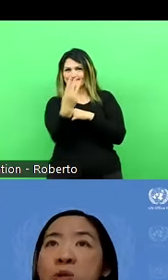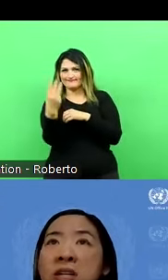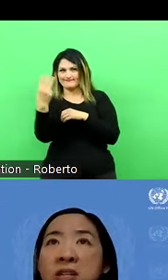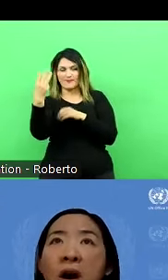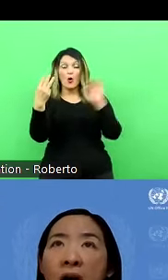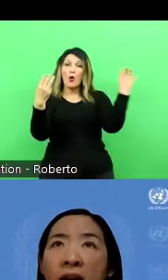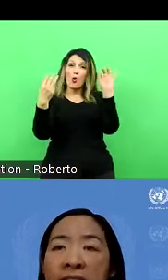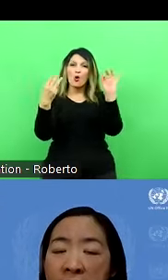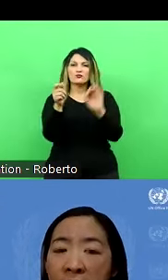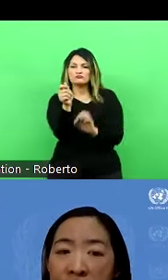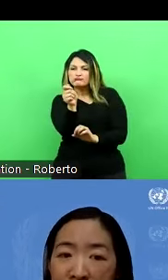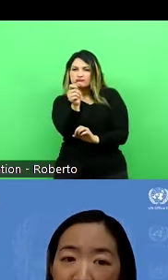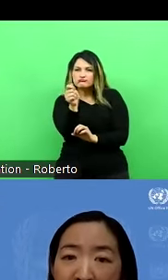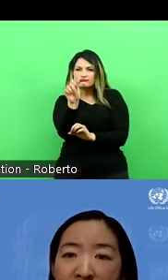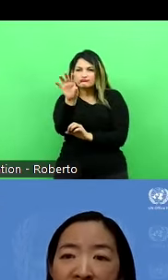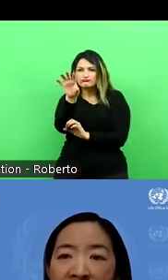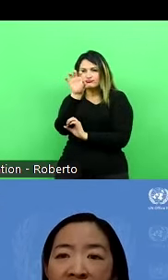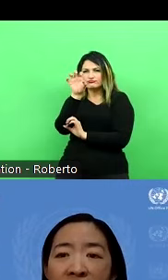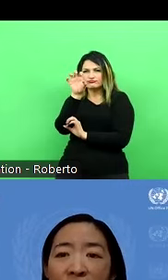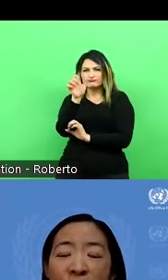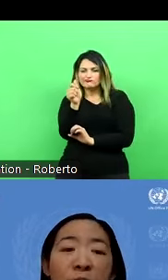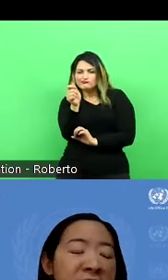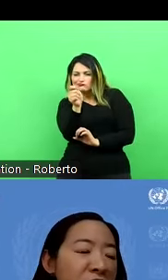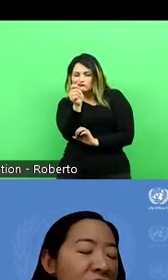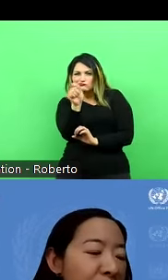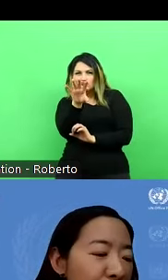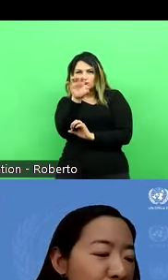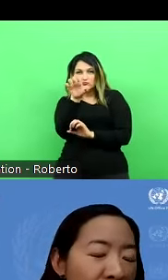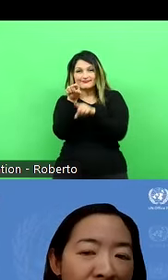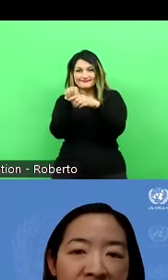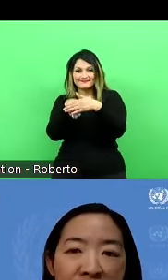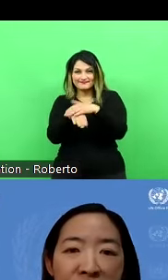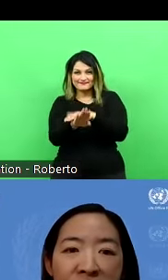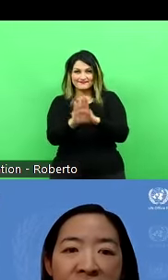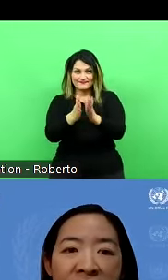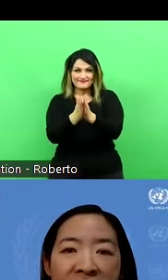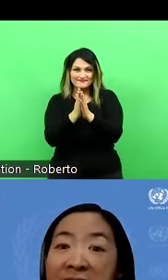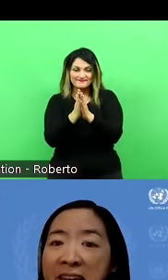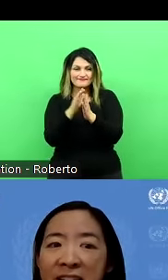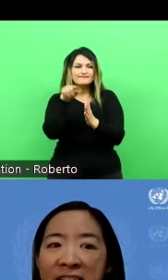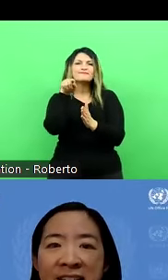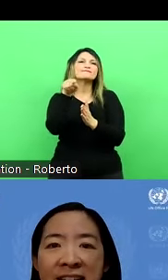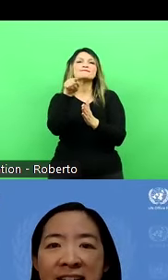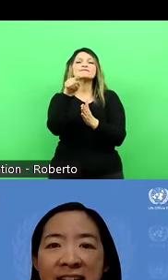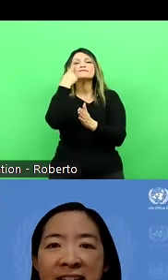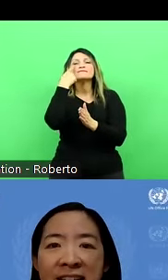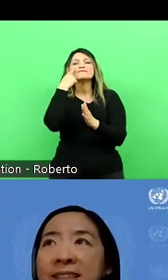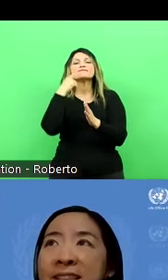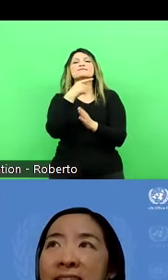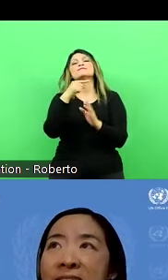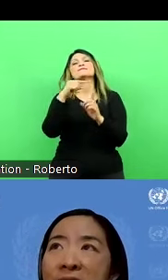type UNDRR in there. And we'll be starting to do some indicator exercise